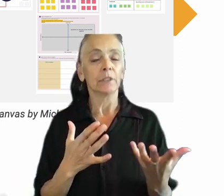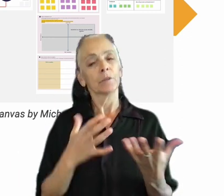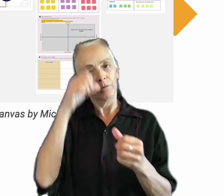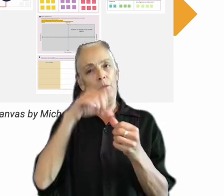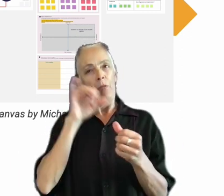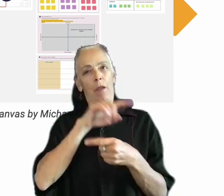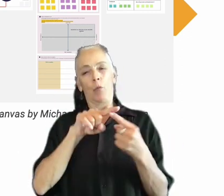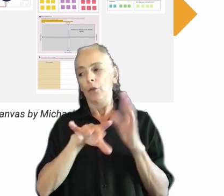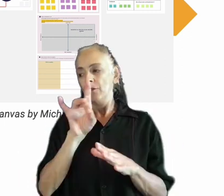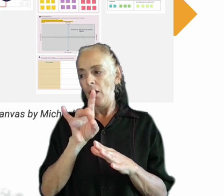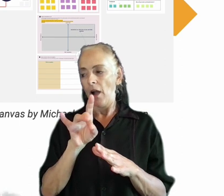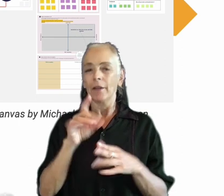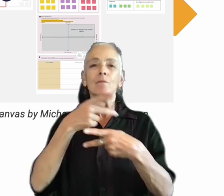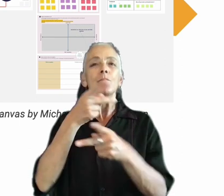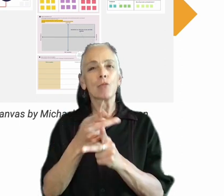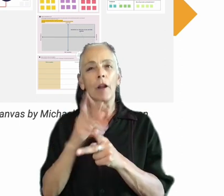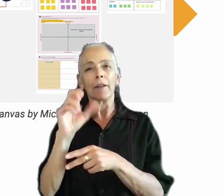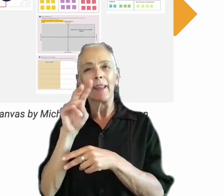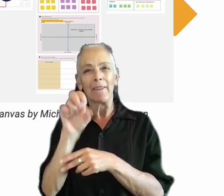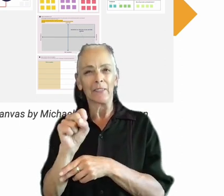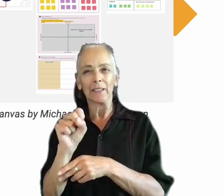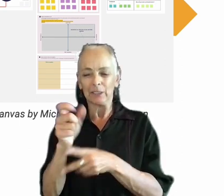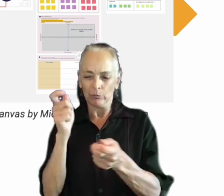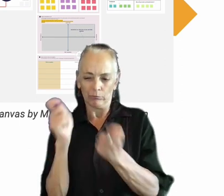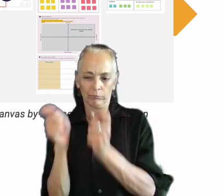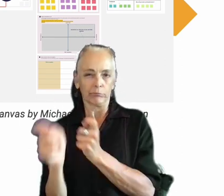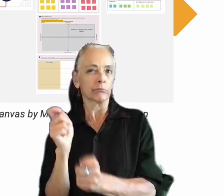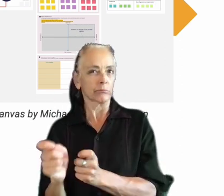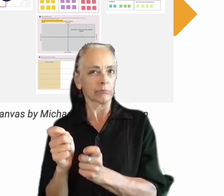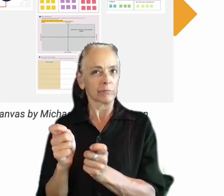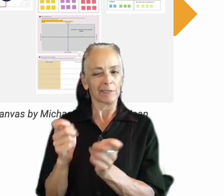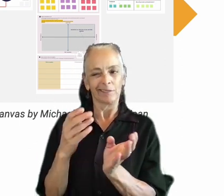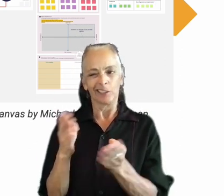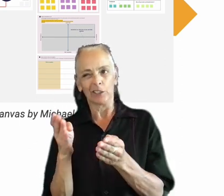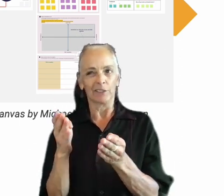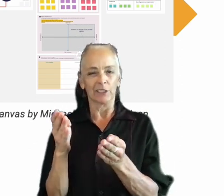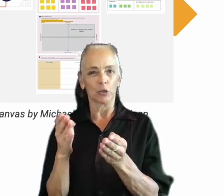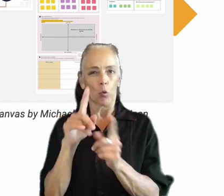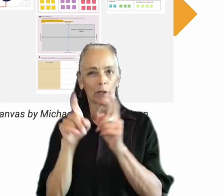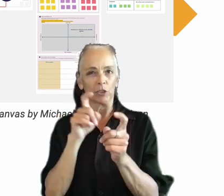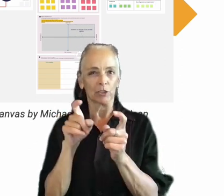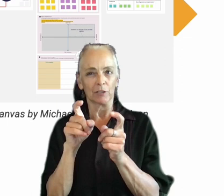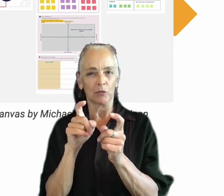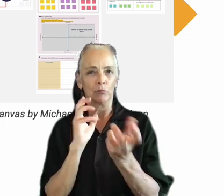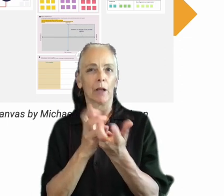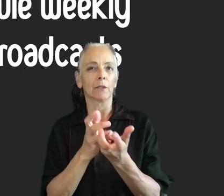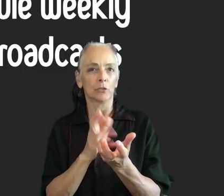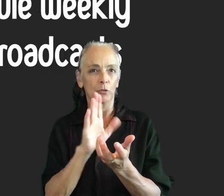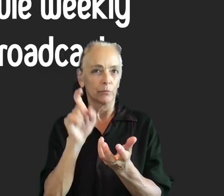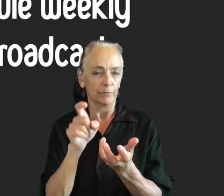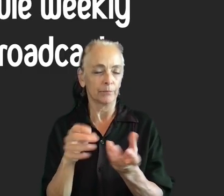find these kinds of uh product canvases to just to shift and rejig the kinds of questions that you're asking